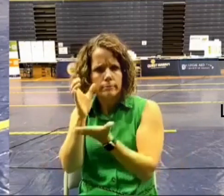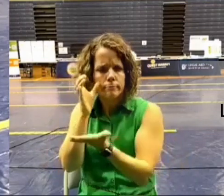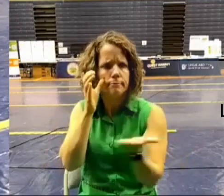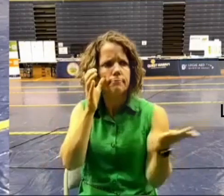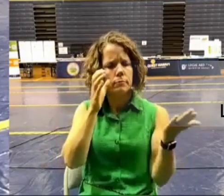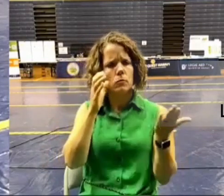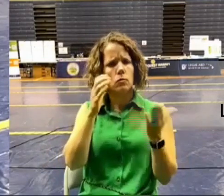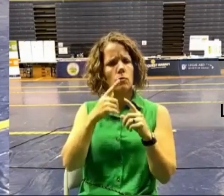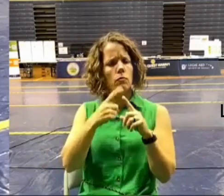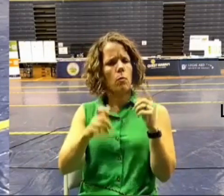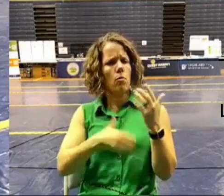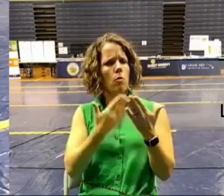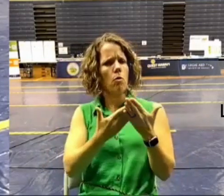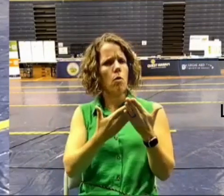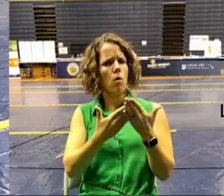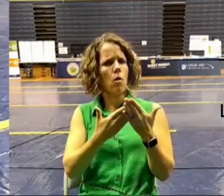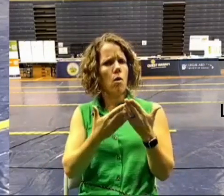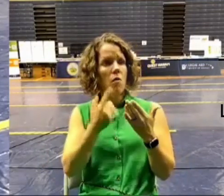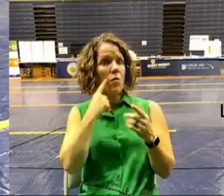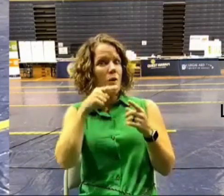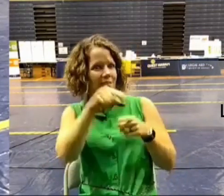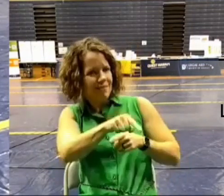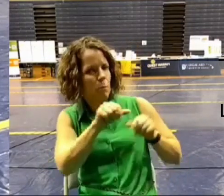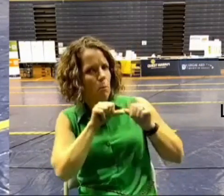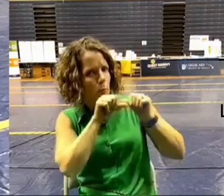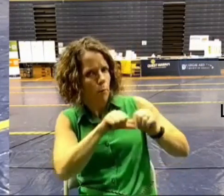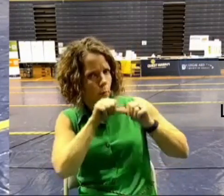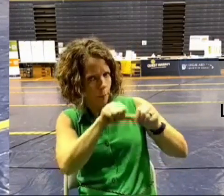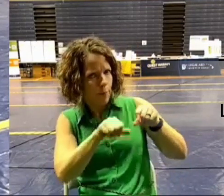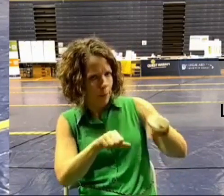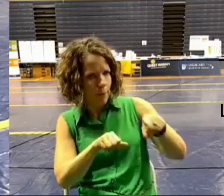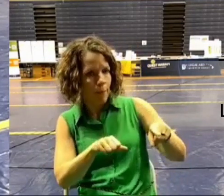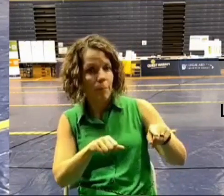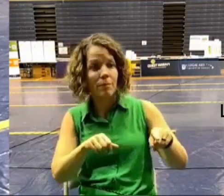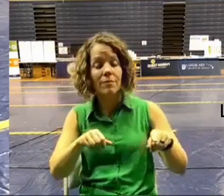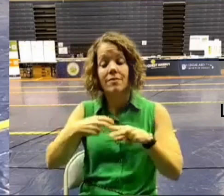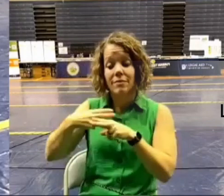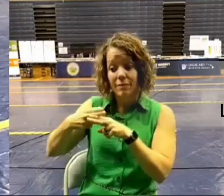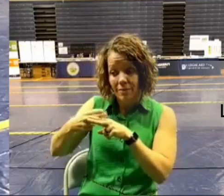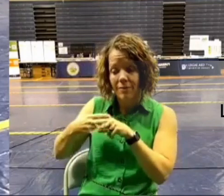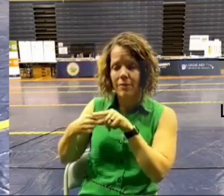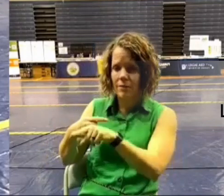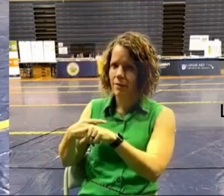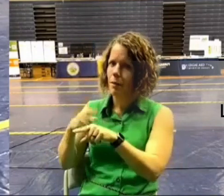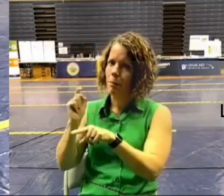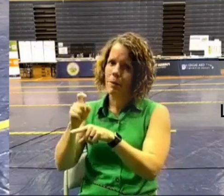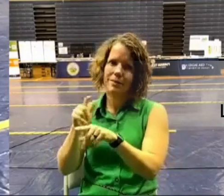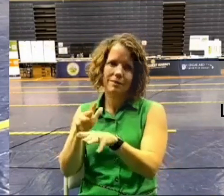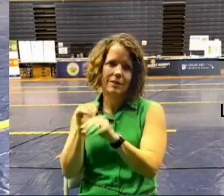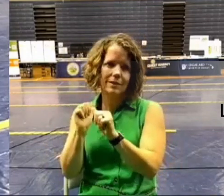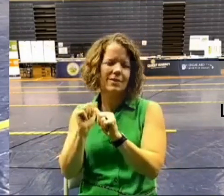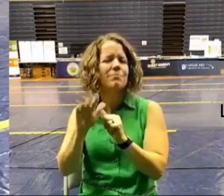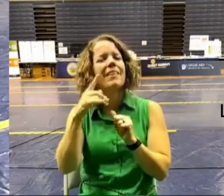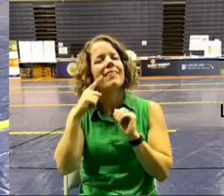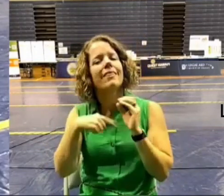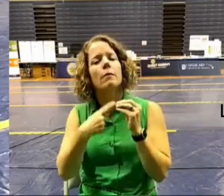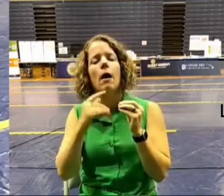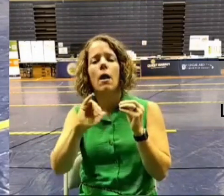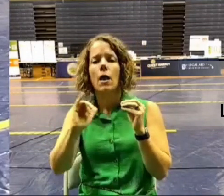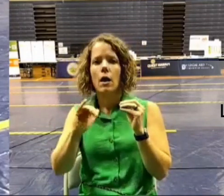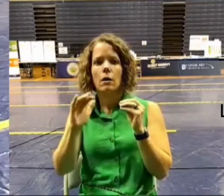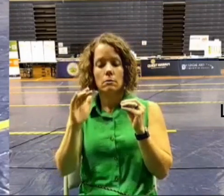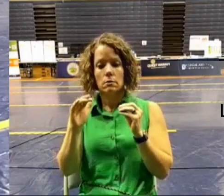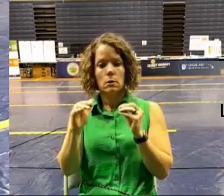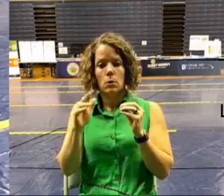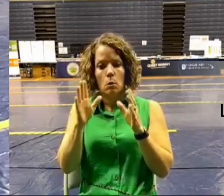and vetted. But the temporary site had to be done sooner than later. Kind of see it as maybe as an emergency surgery versus